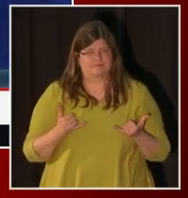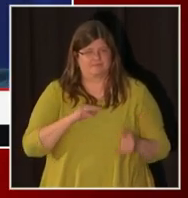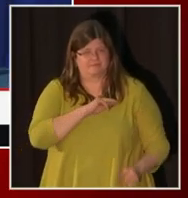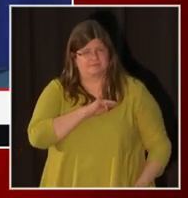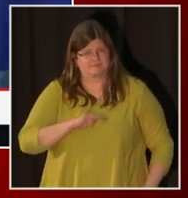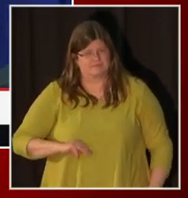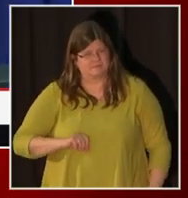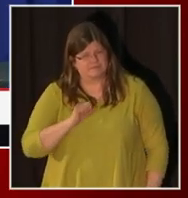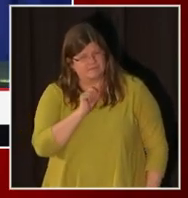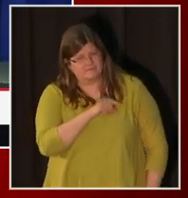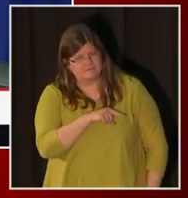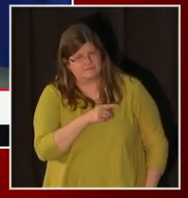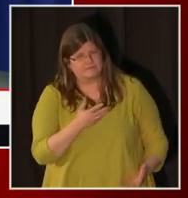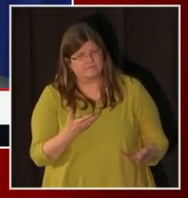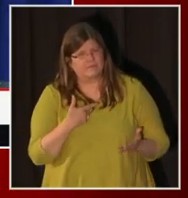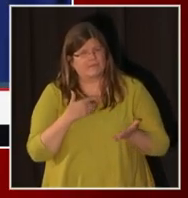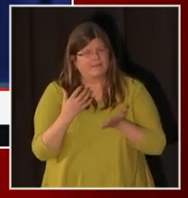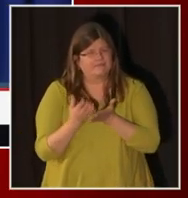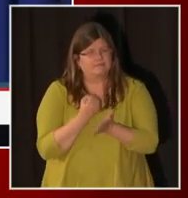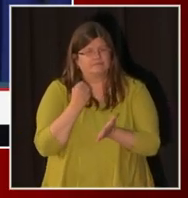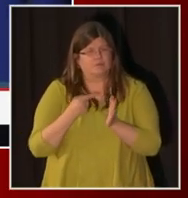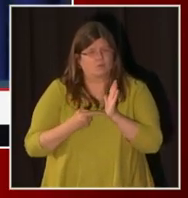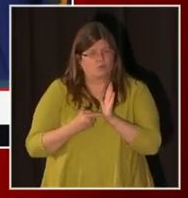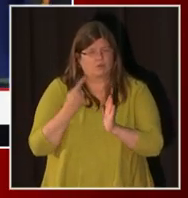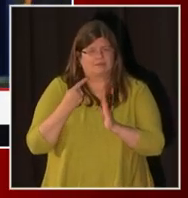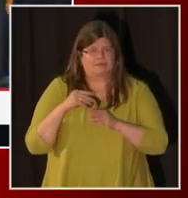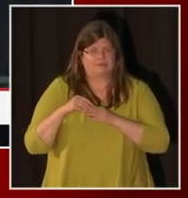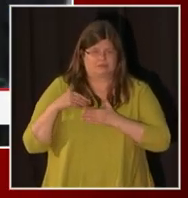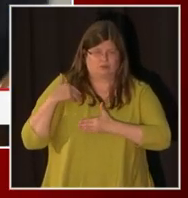builds a more equitable DC?